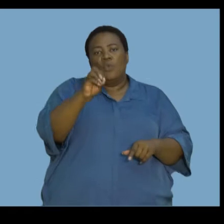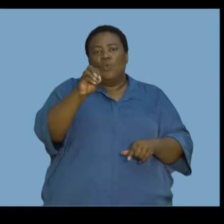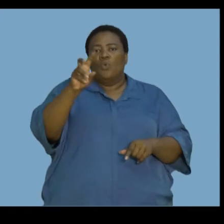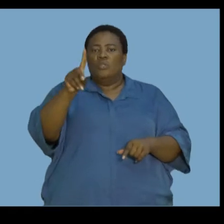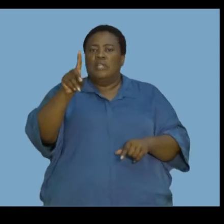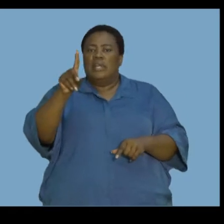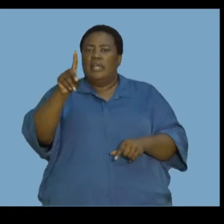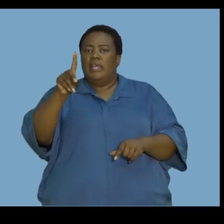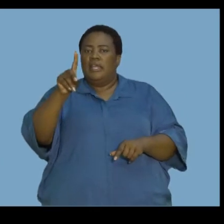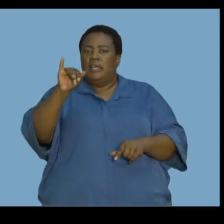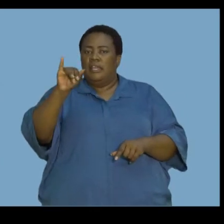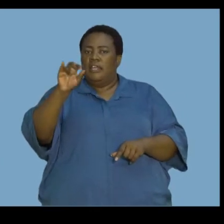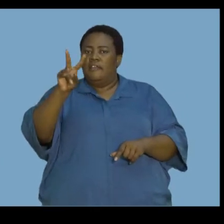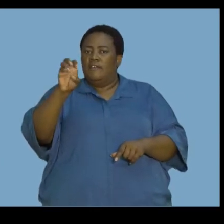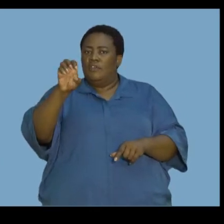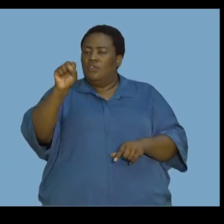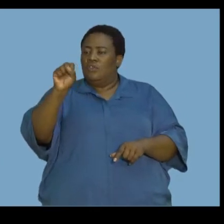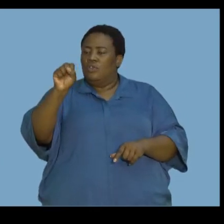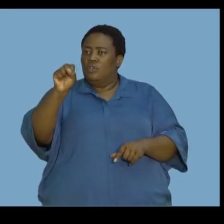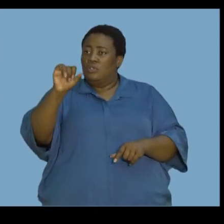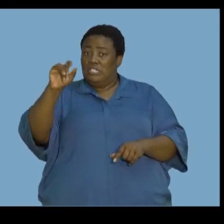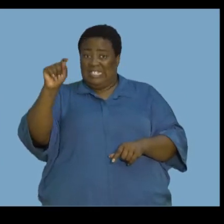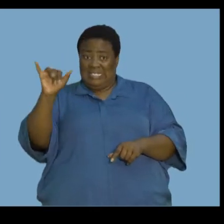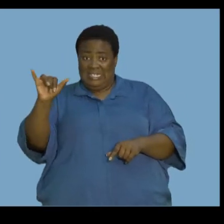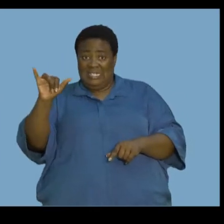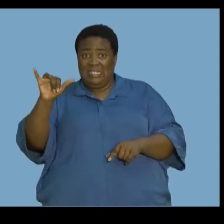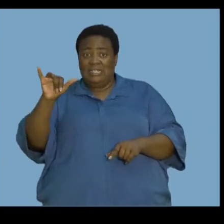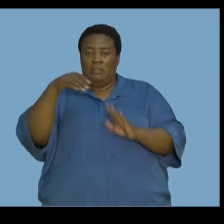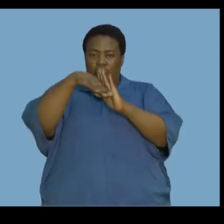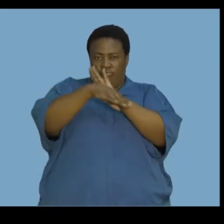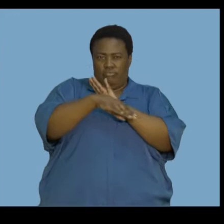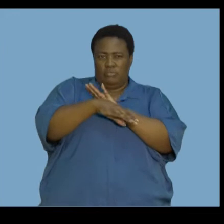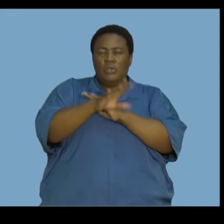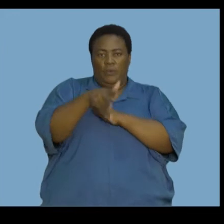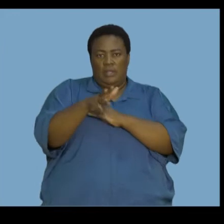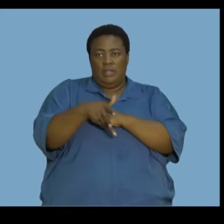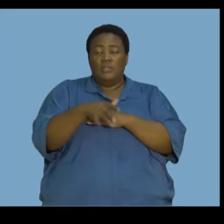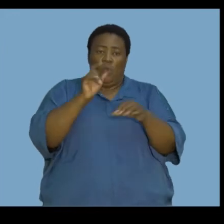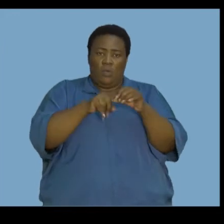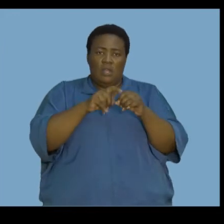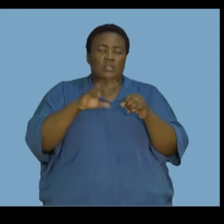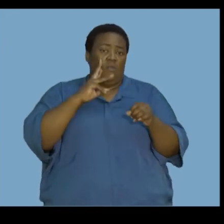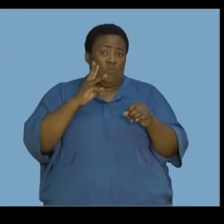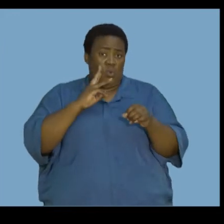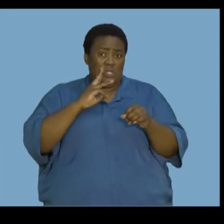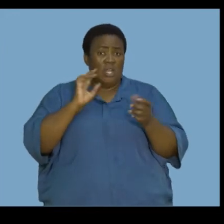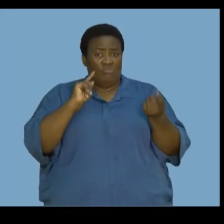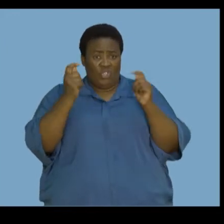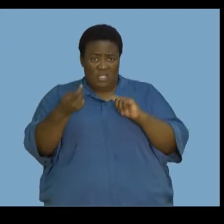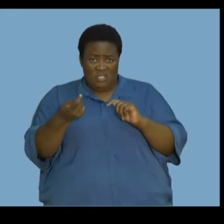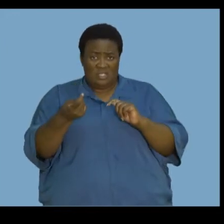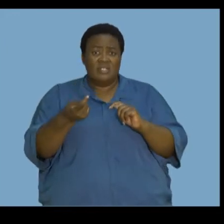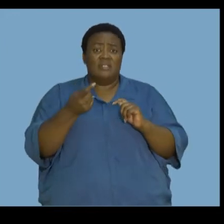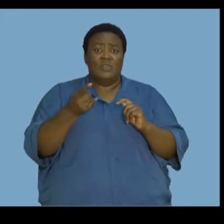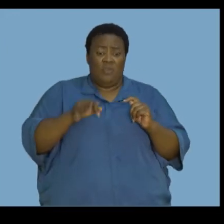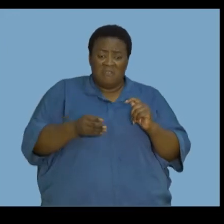of living organisms in these water bodies. Essentially, the water now, the quality of that water changes, the ability of other